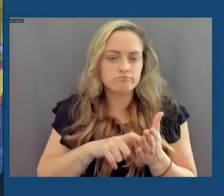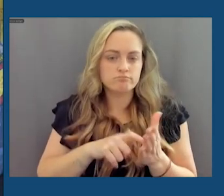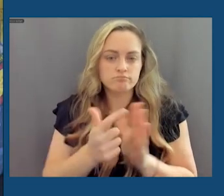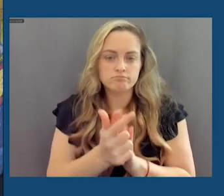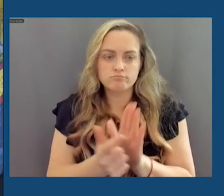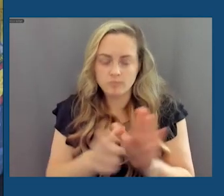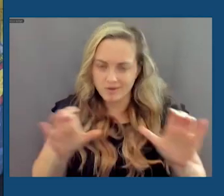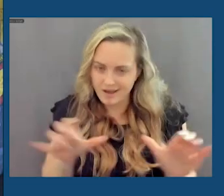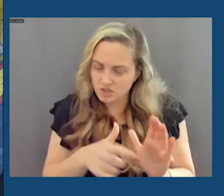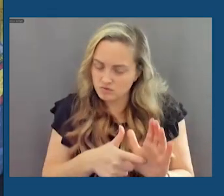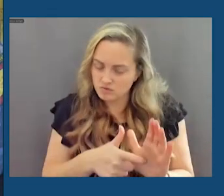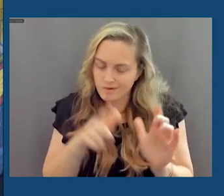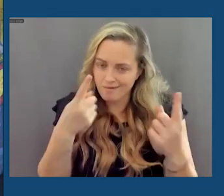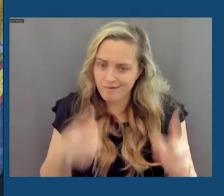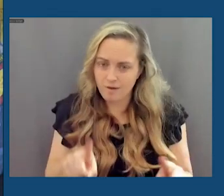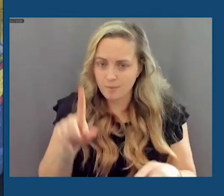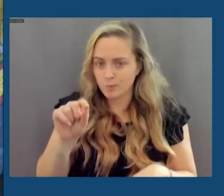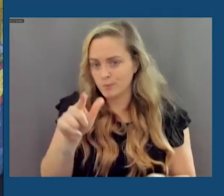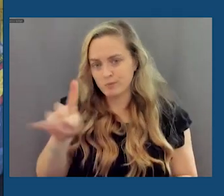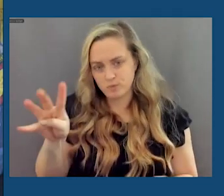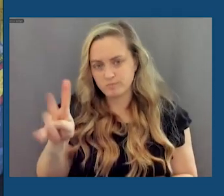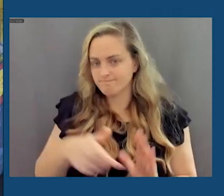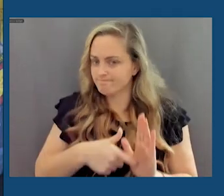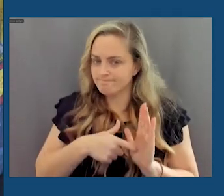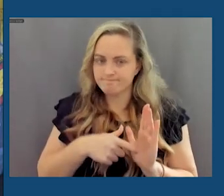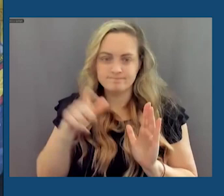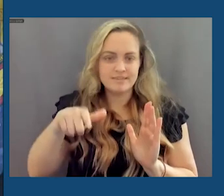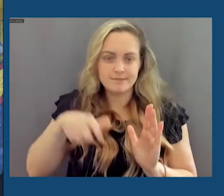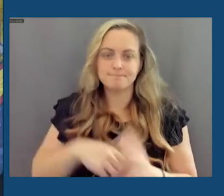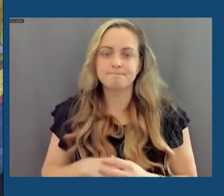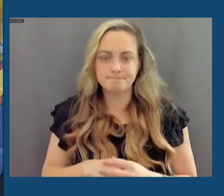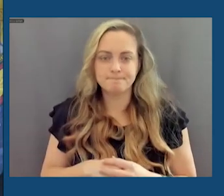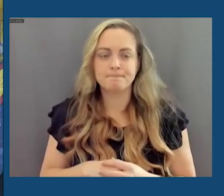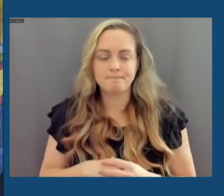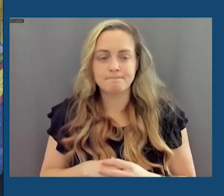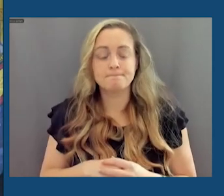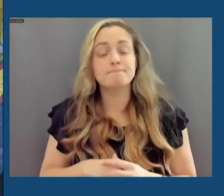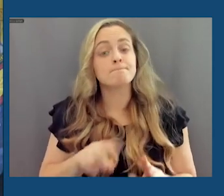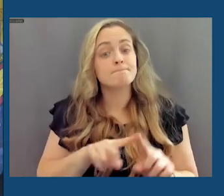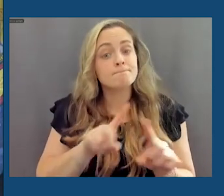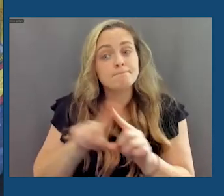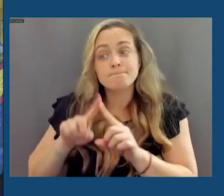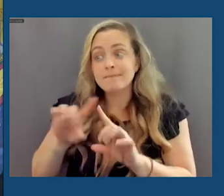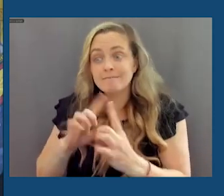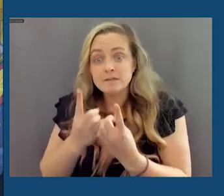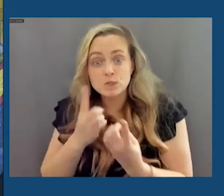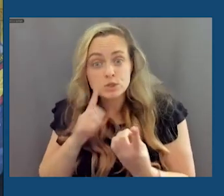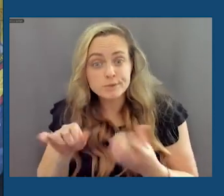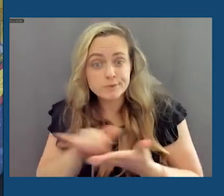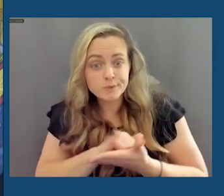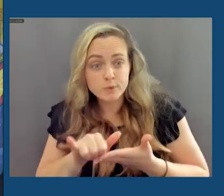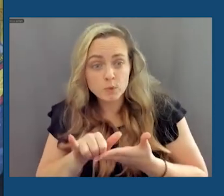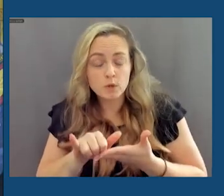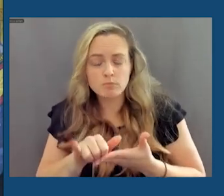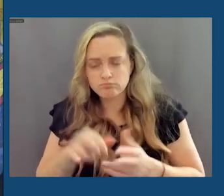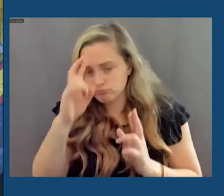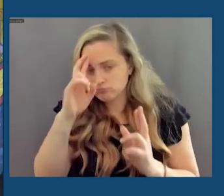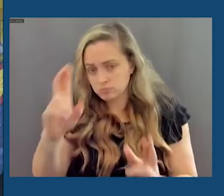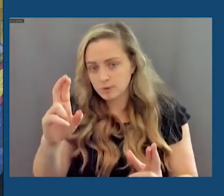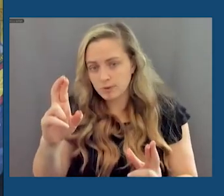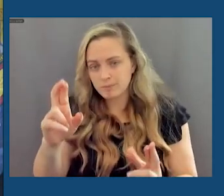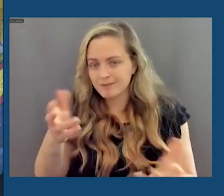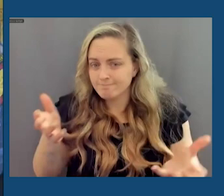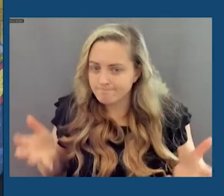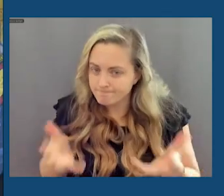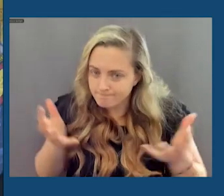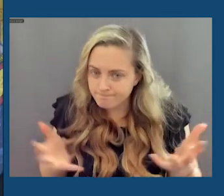must happen in 2024. On behalf of retailers located in every district throughout New York, we respectfully urge leaders in